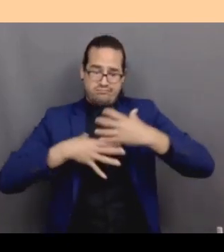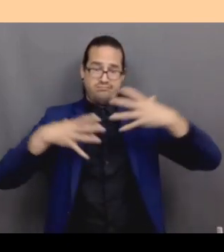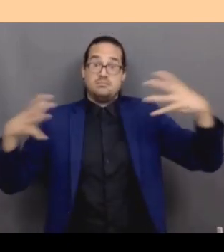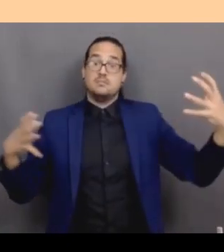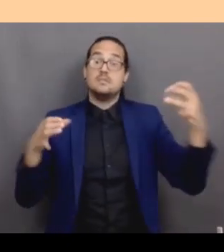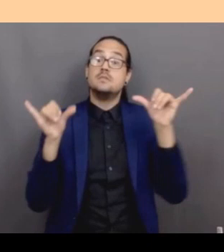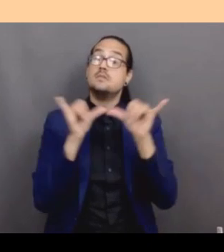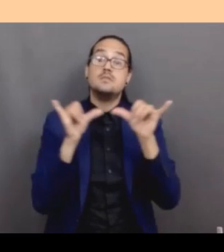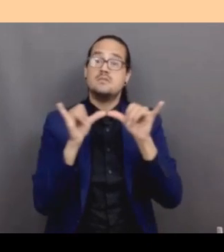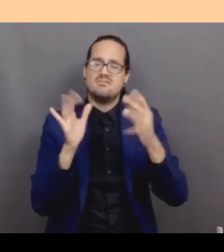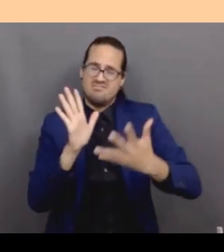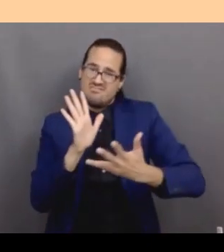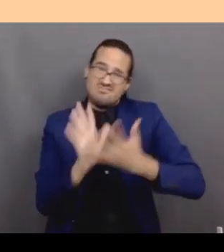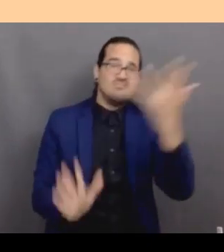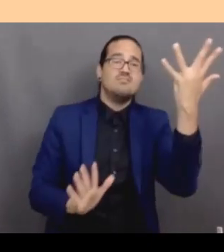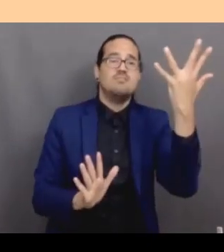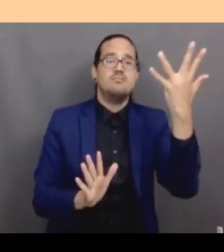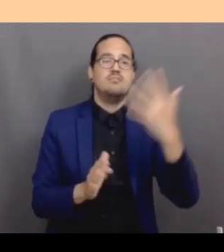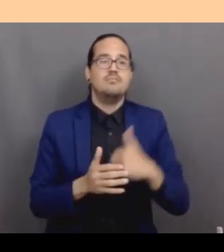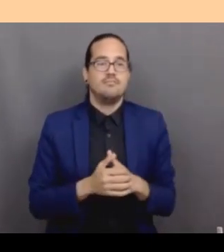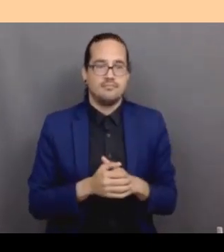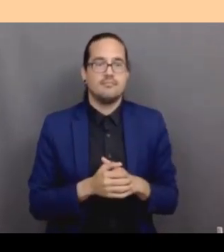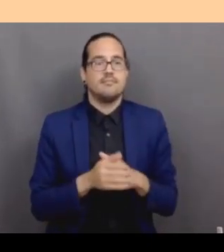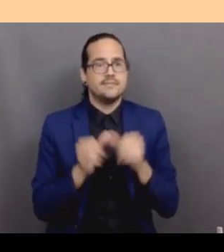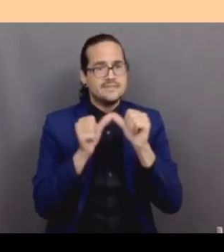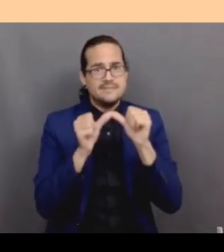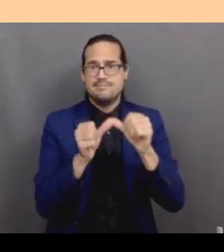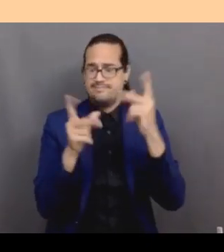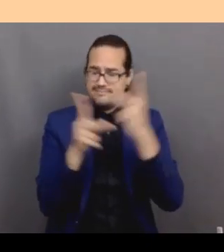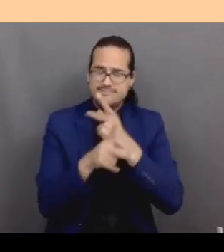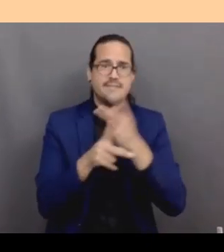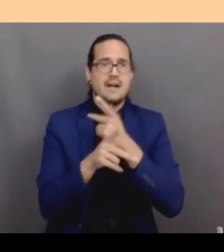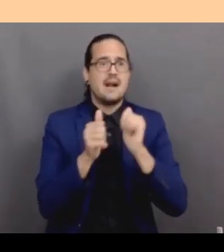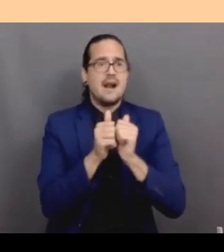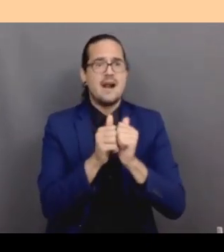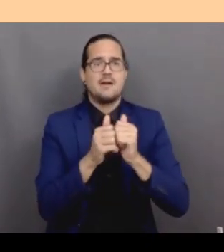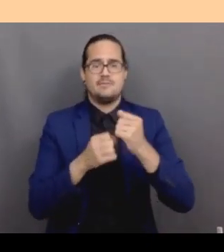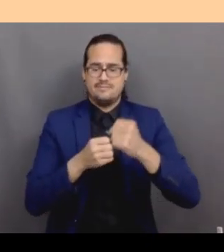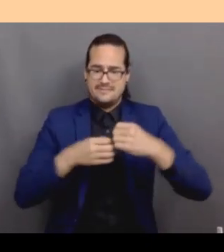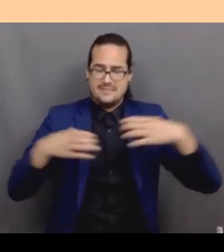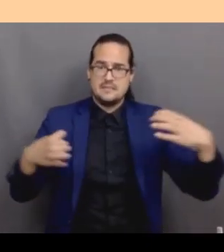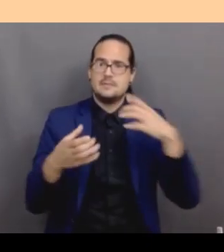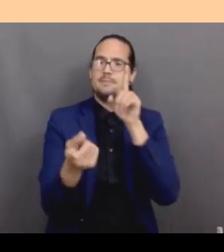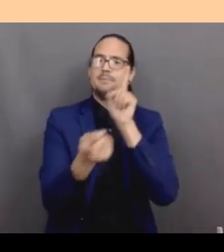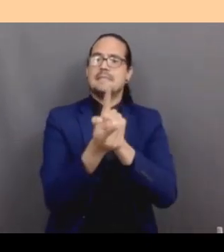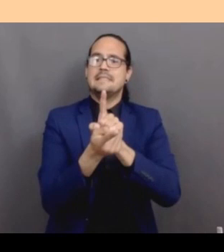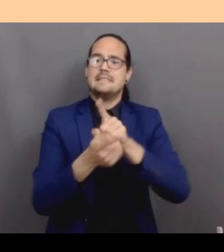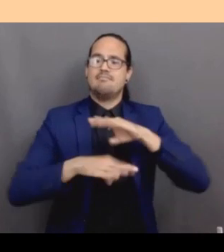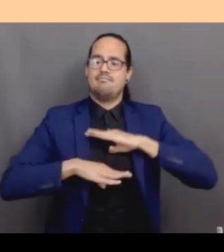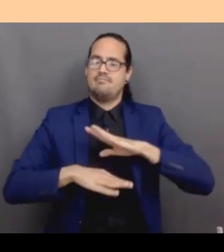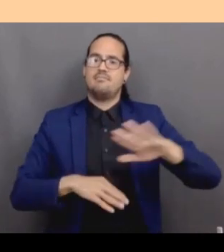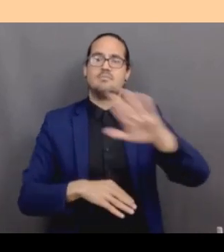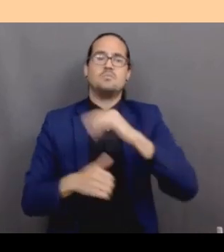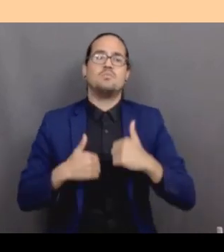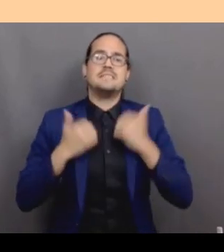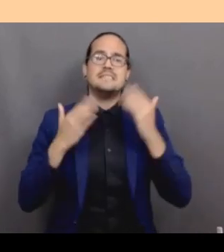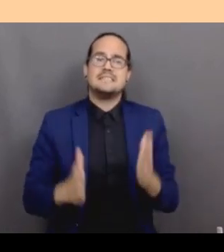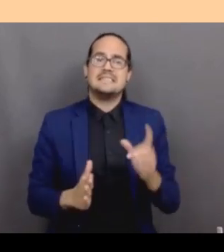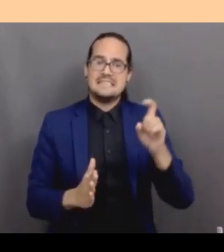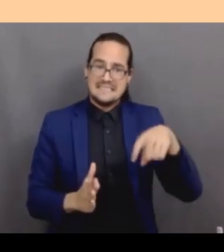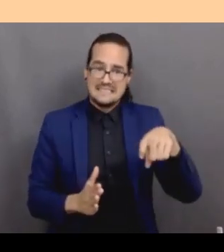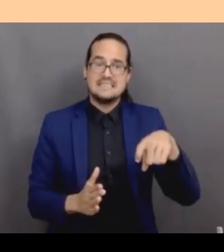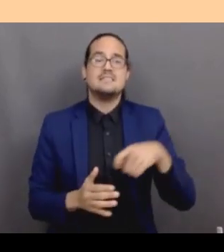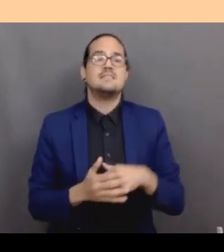provide services to meet the increased demand, including informing recipients of state increases in CalFresh